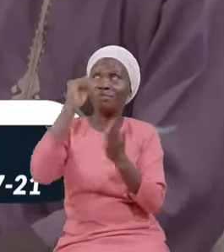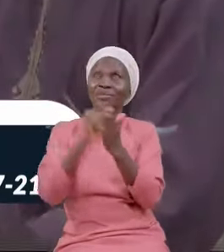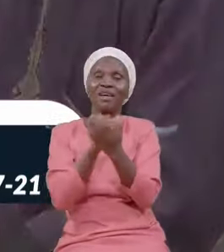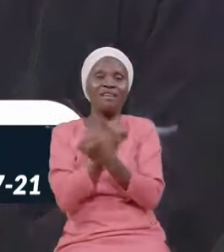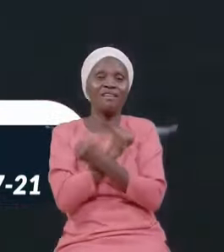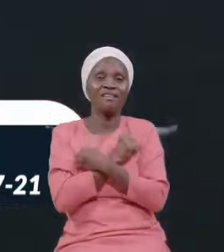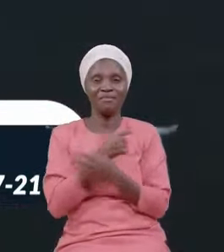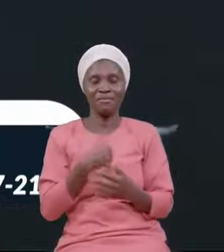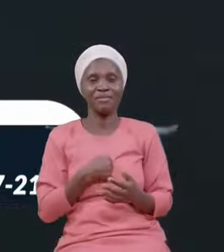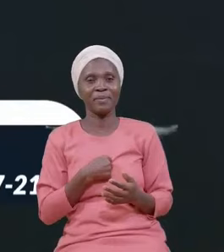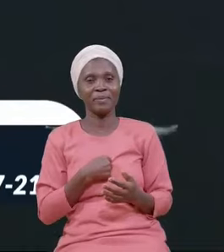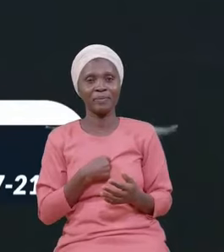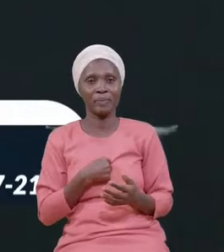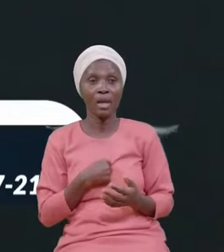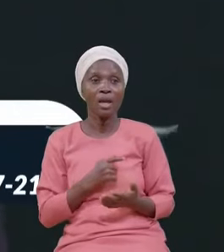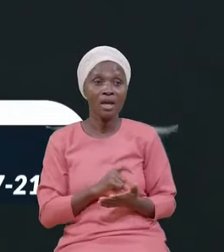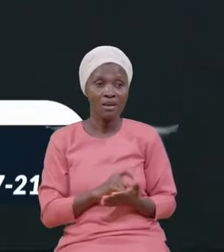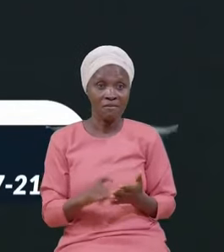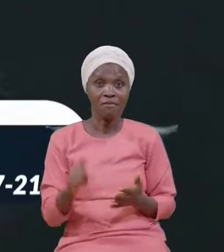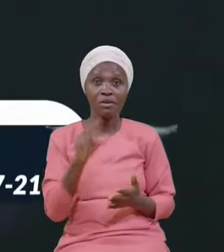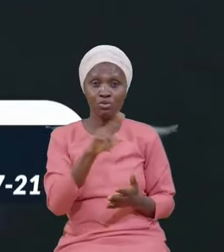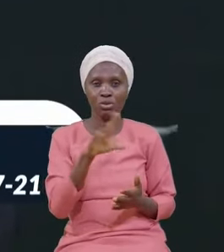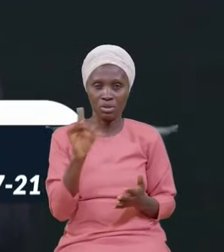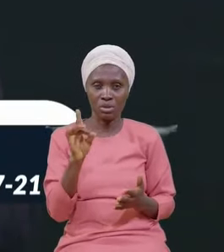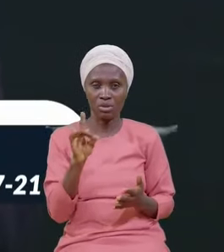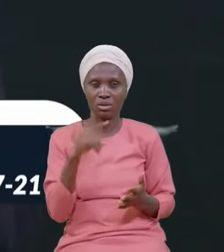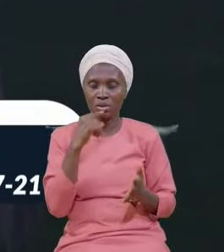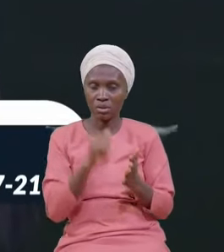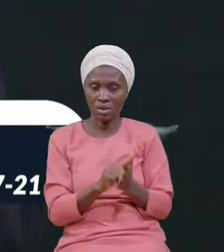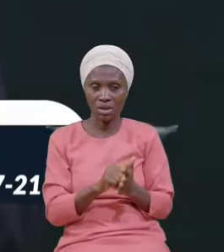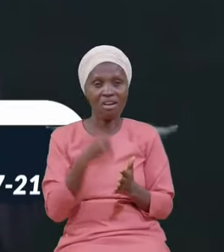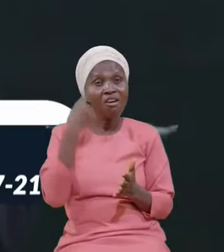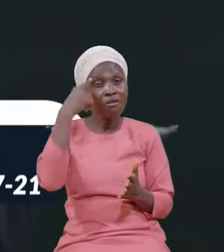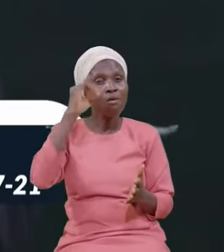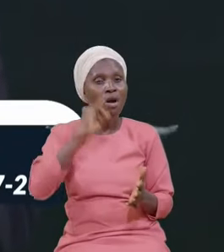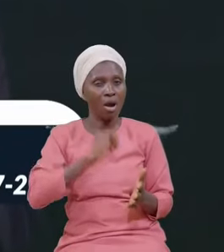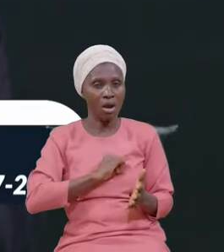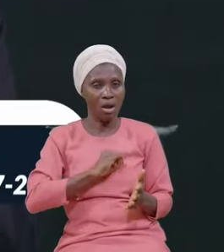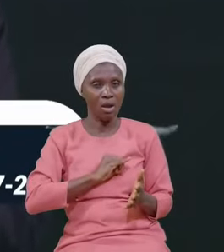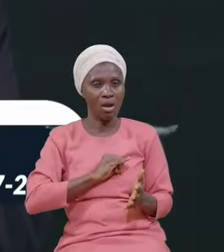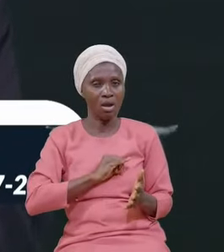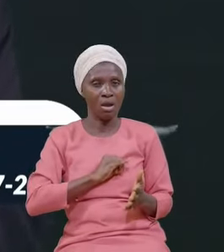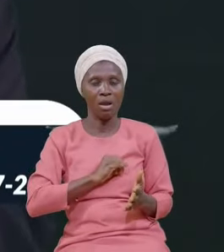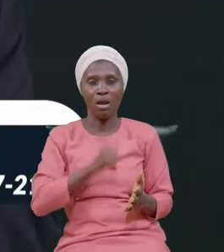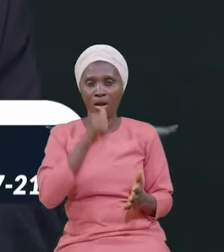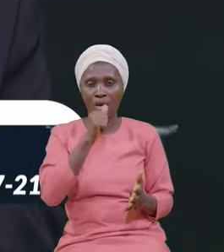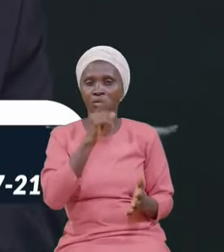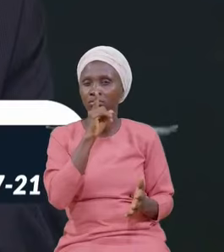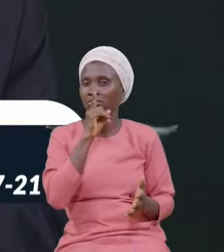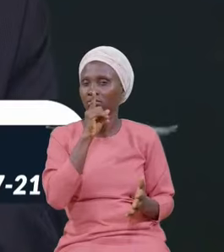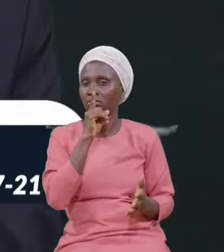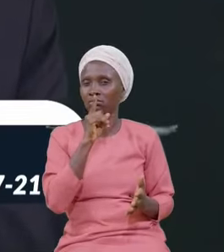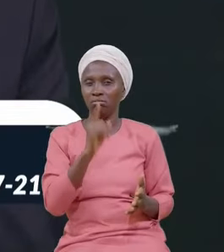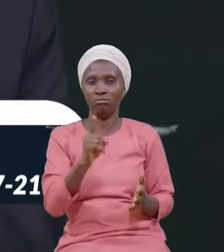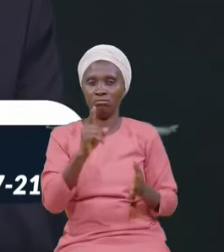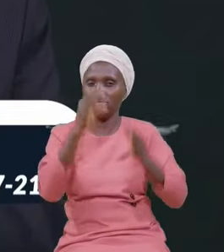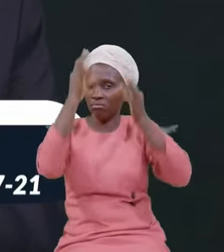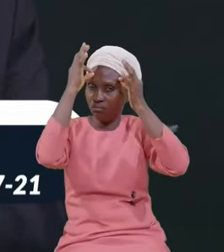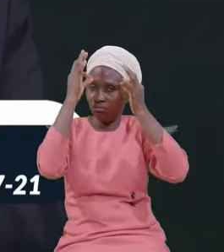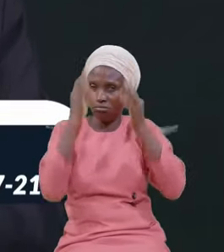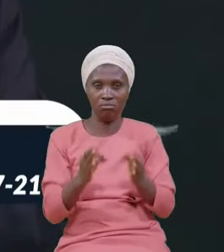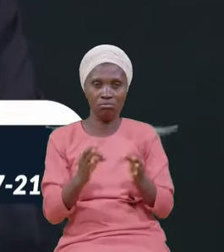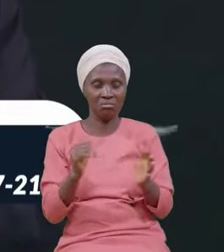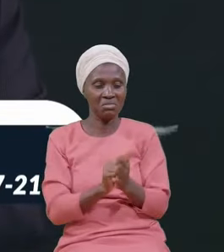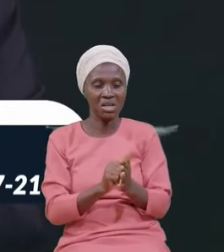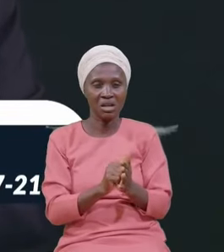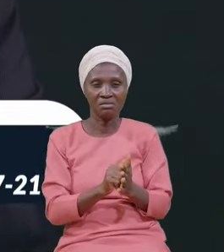I am persuaded that neither death nor last No